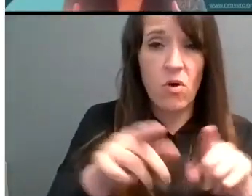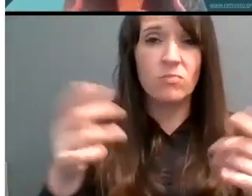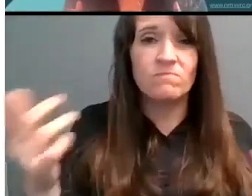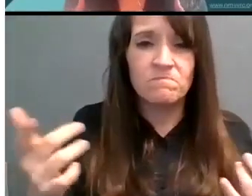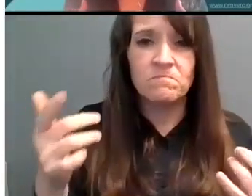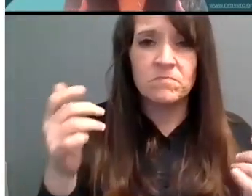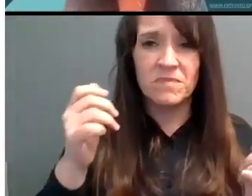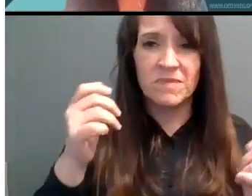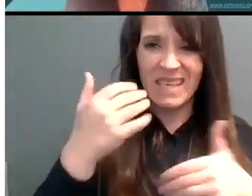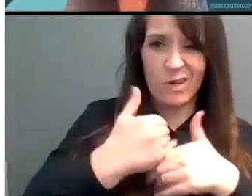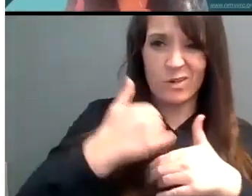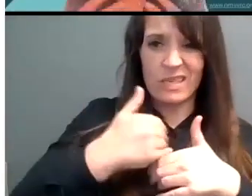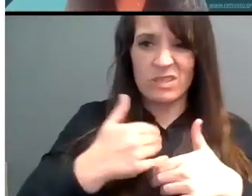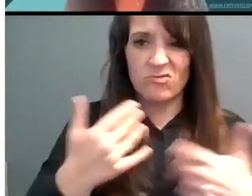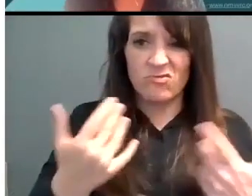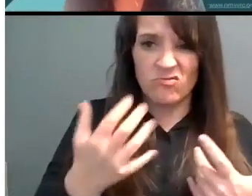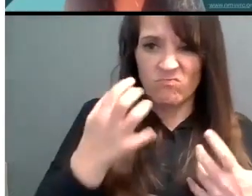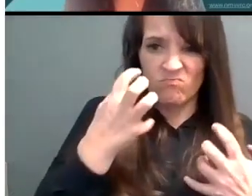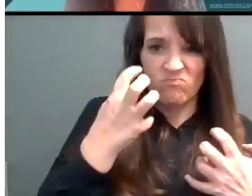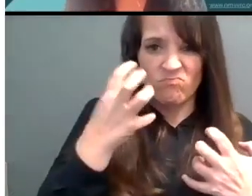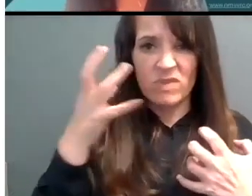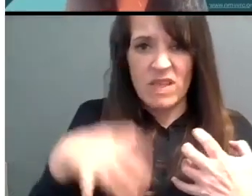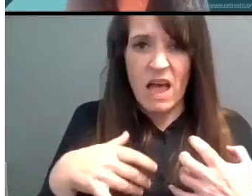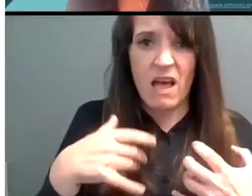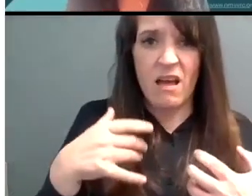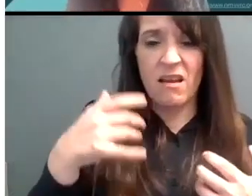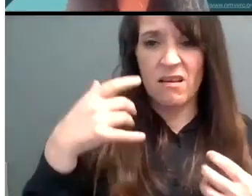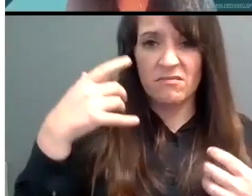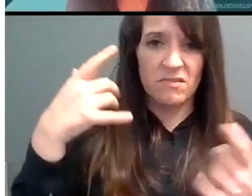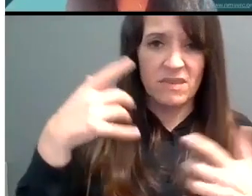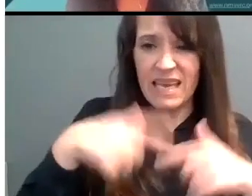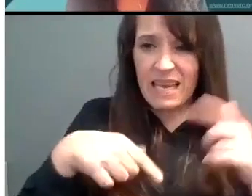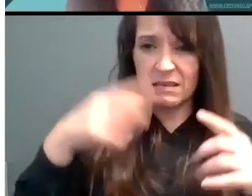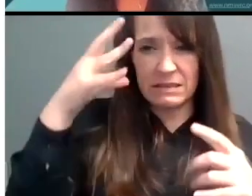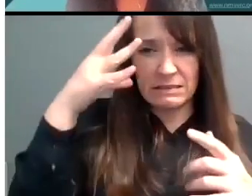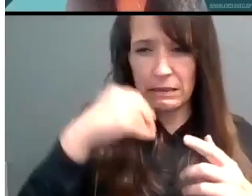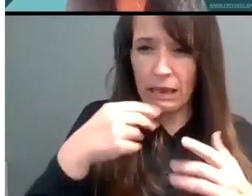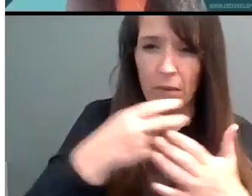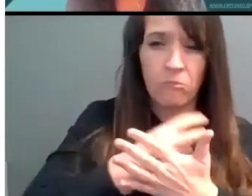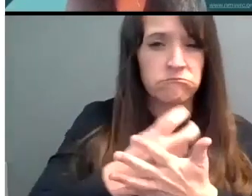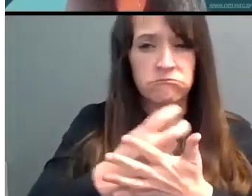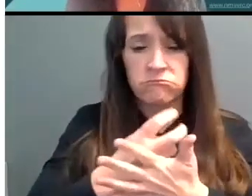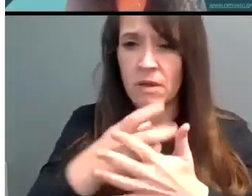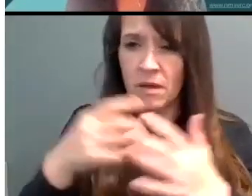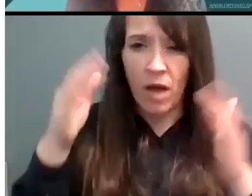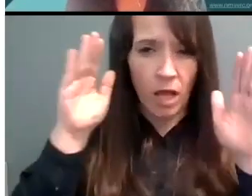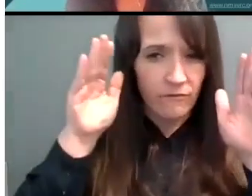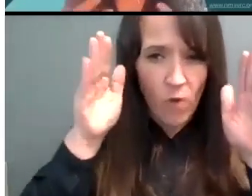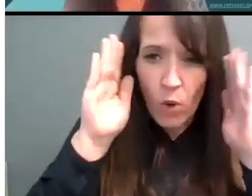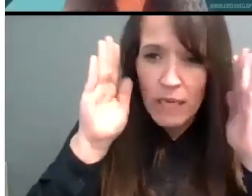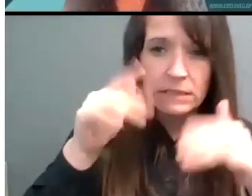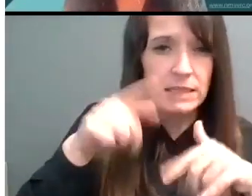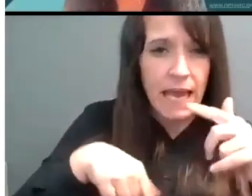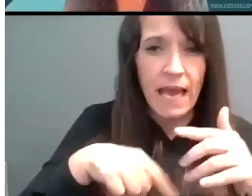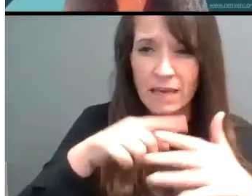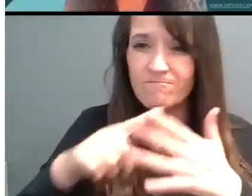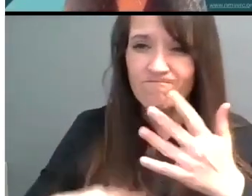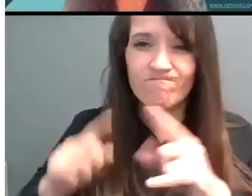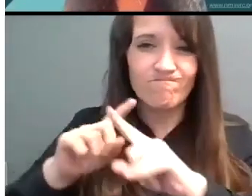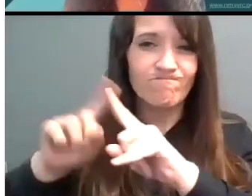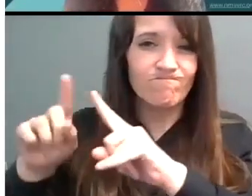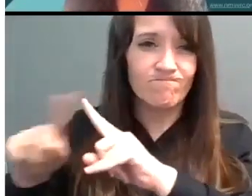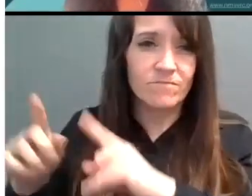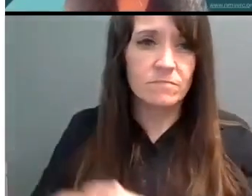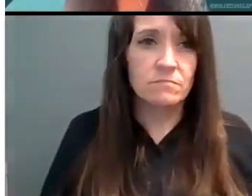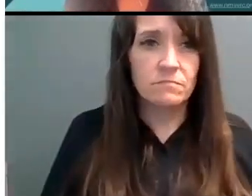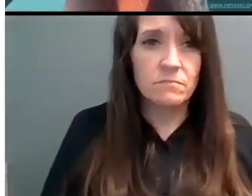being on guard, maybe poor concentration and sleep difficulties. Go to the next slide. So why do some people get